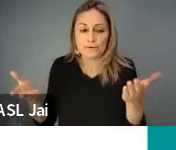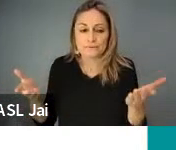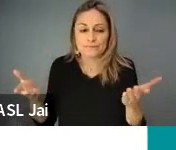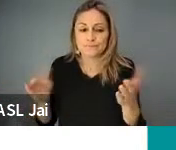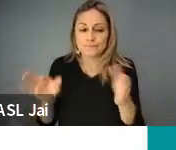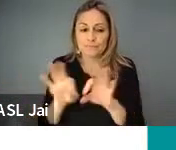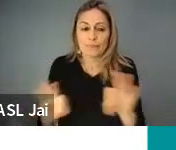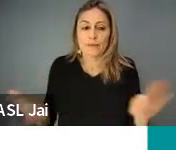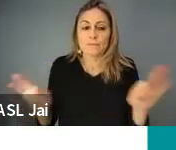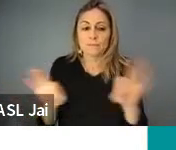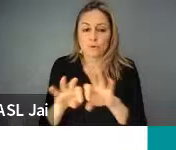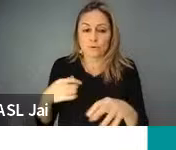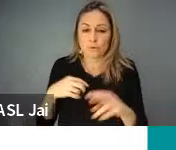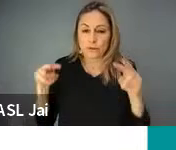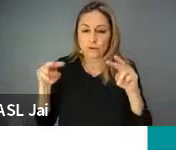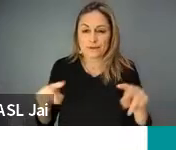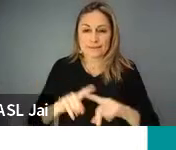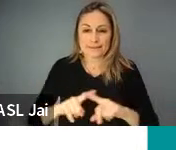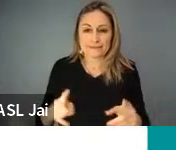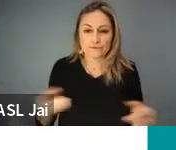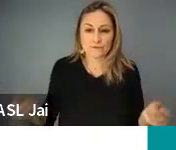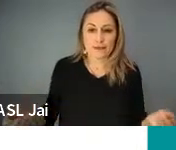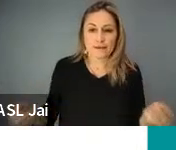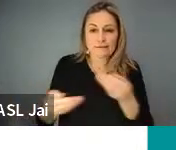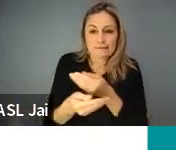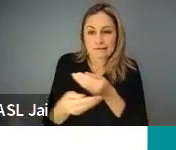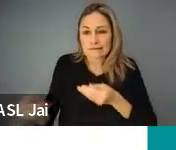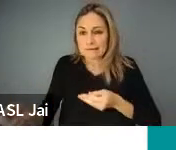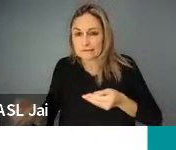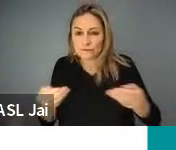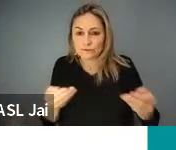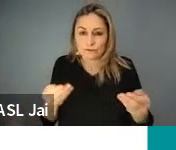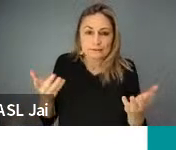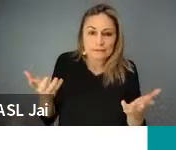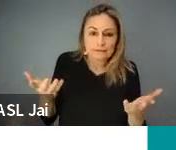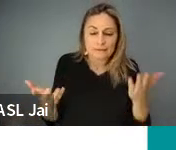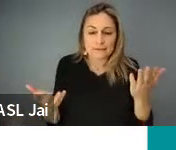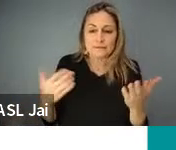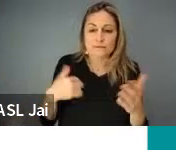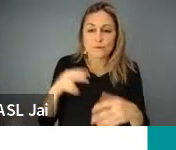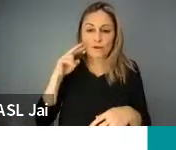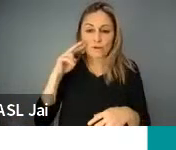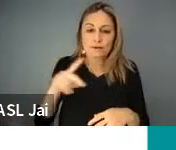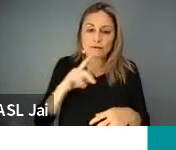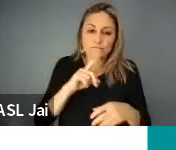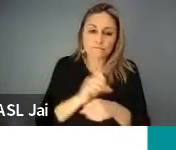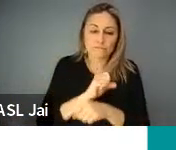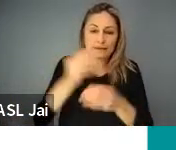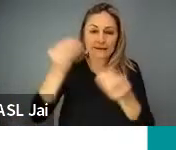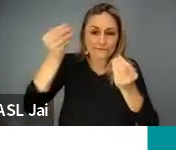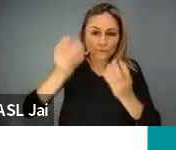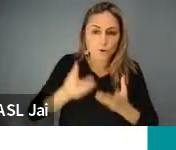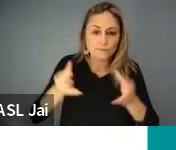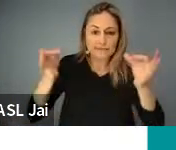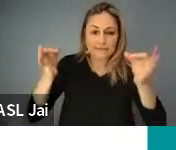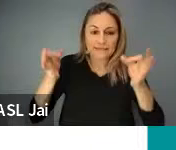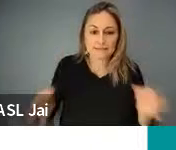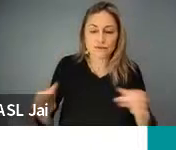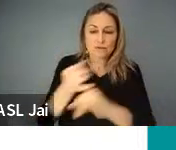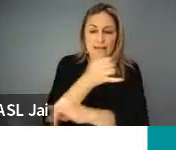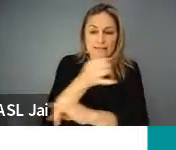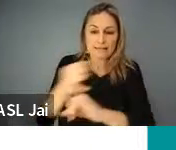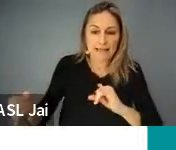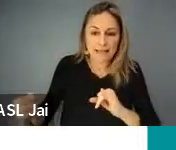important that we look at those different trade-offs so that we can make an informed decision when we get to the final supplemental EIS and the record of